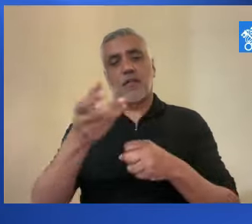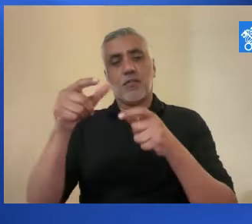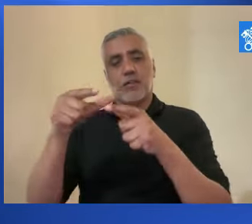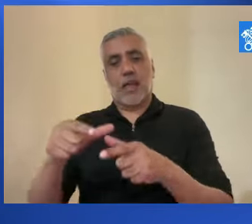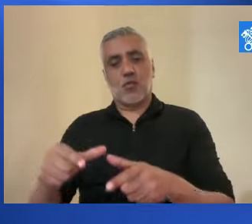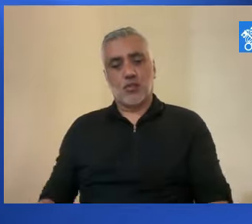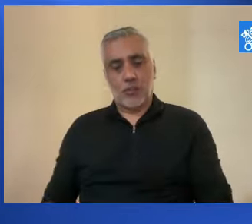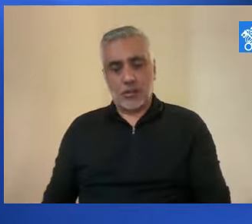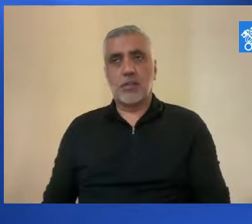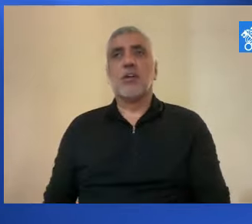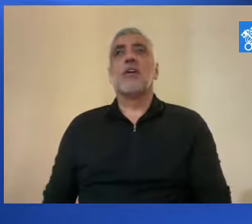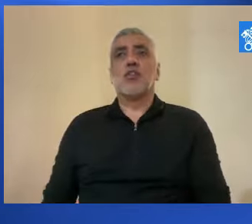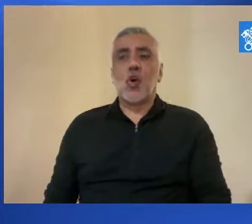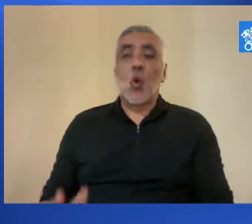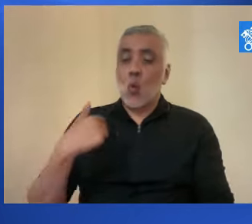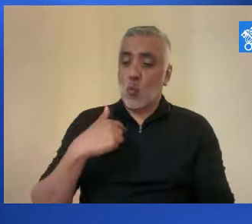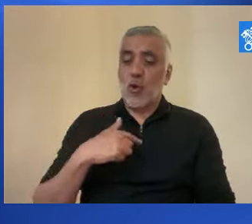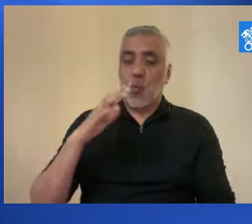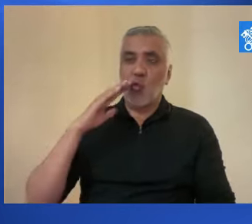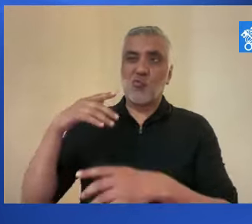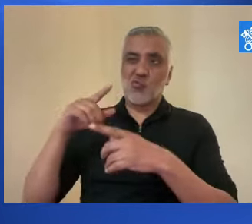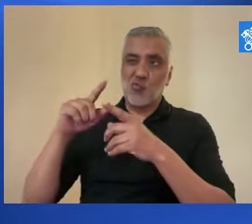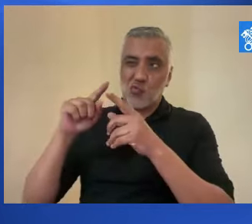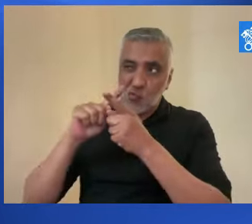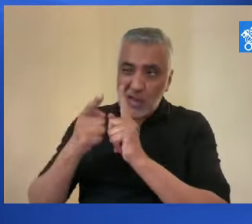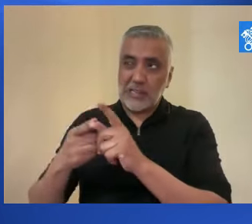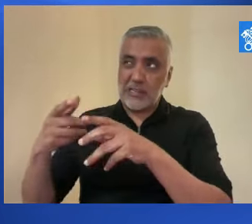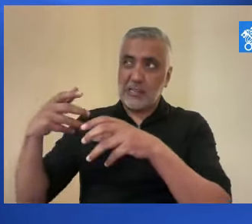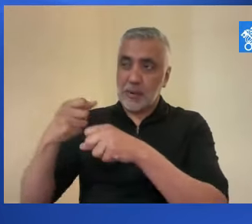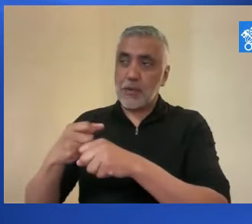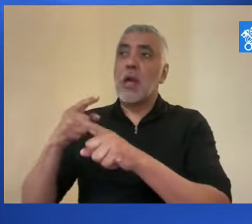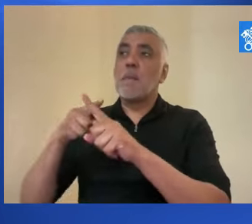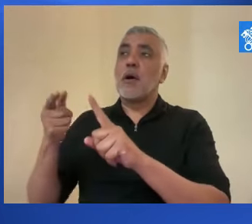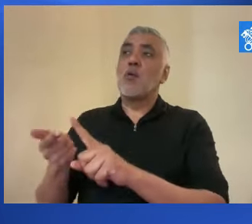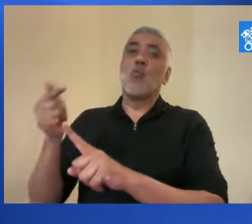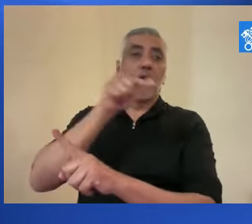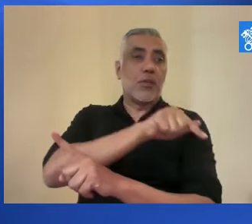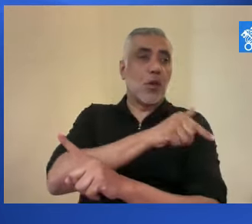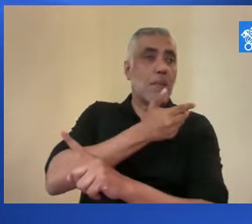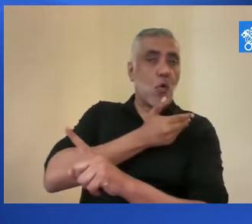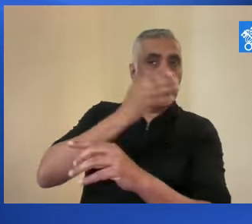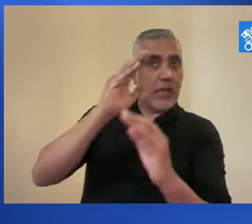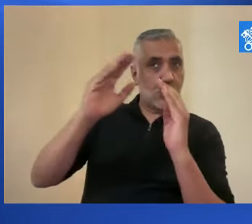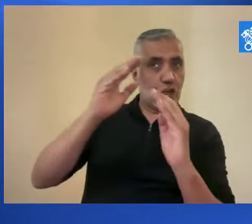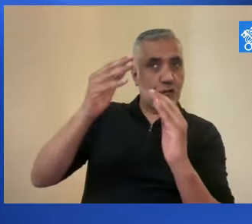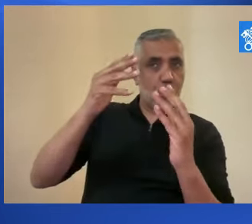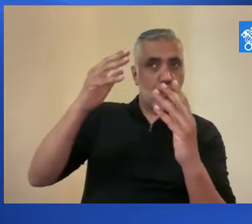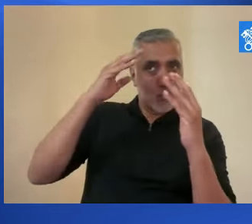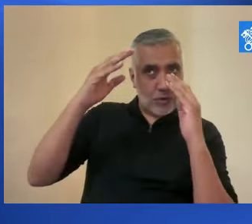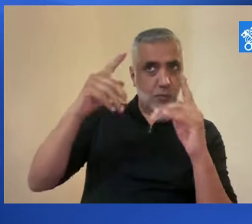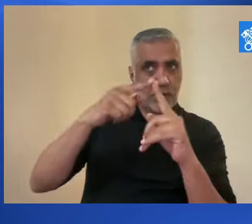comes after the summary, which is the Pope's exchange of greetings with the members of each language group. So now we have the first summary in